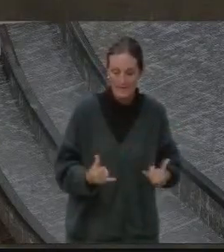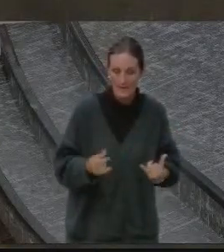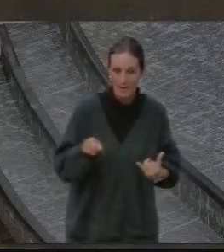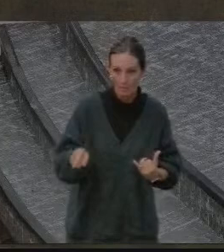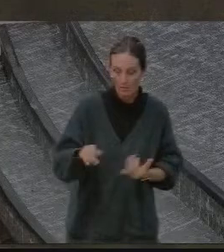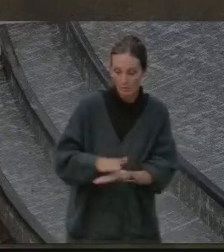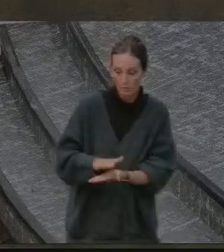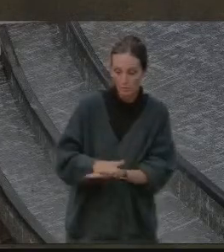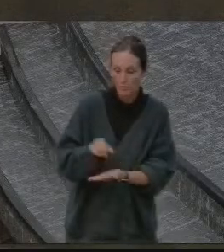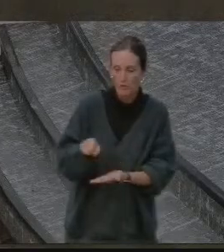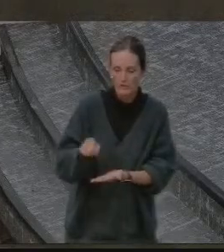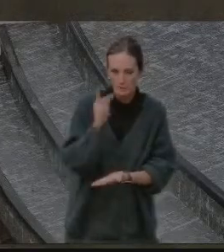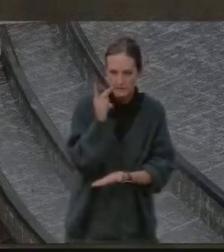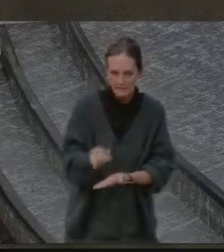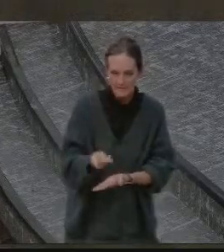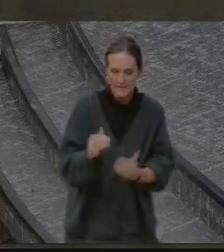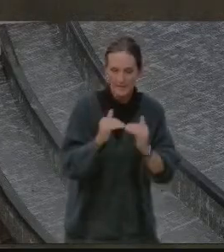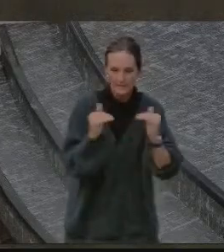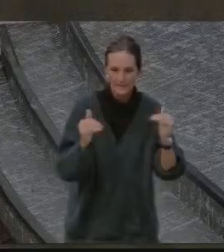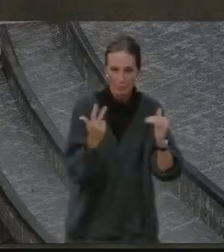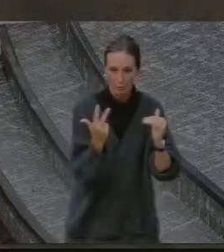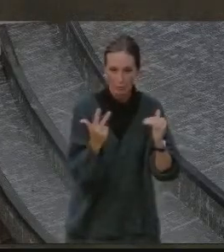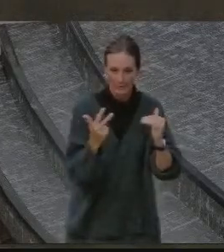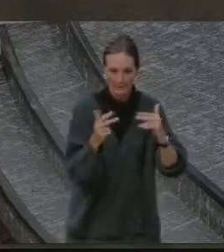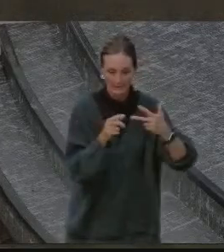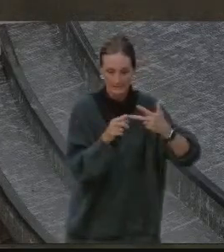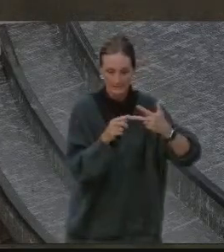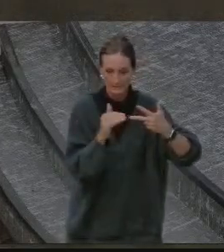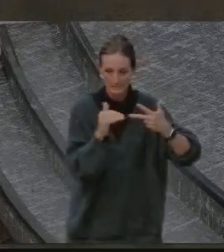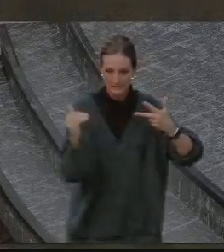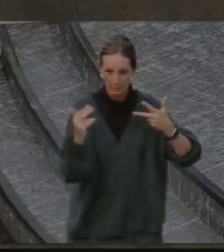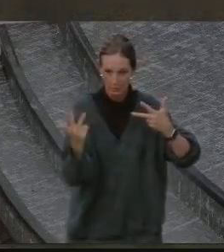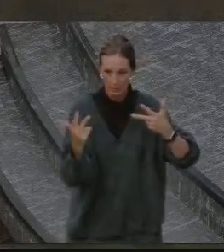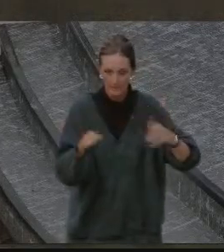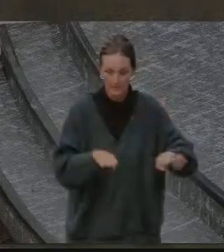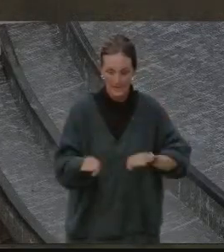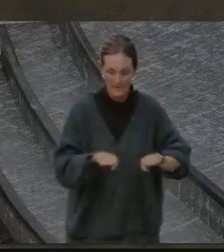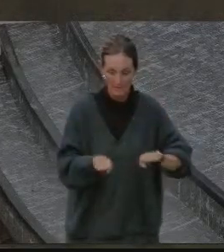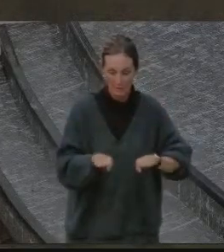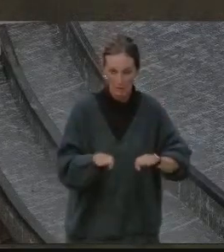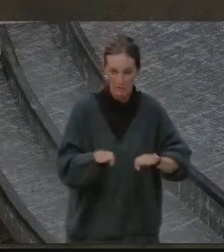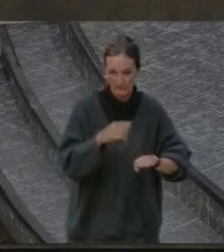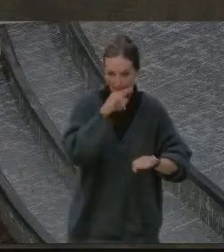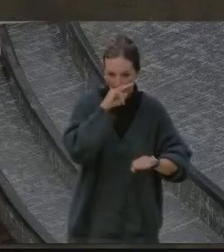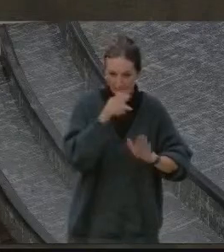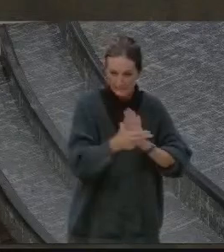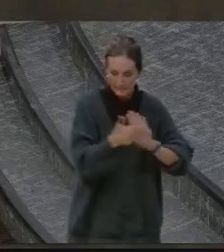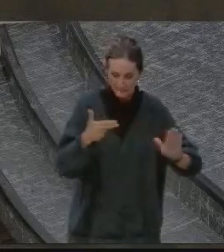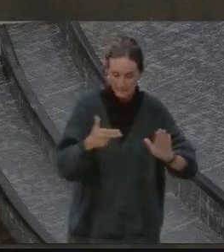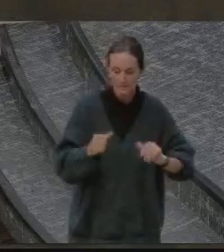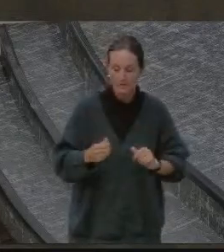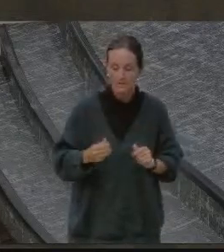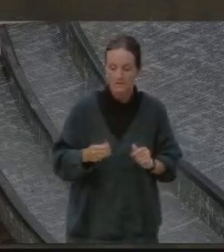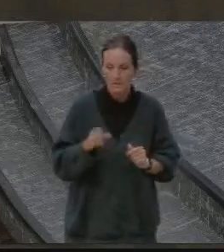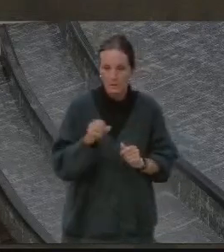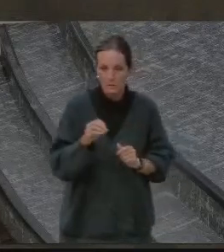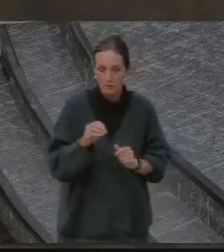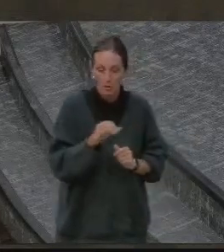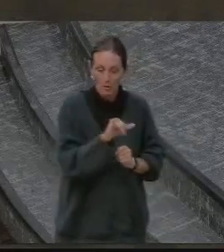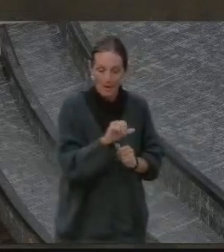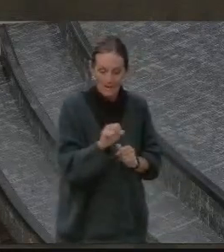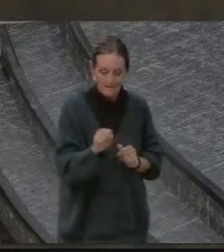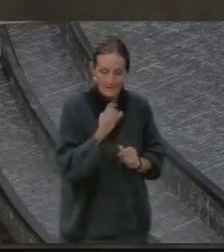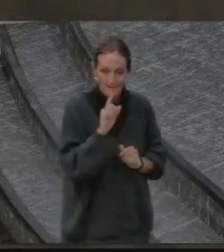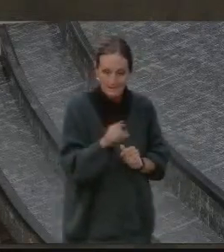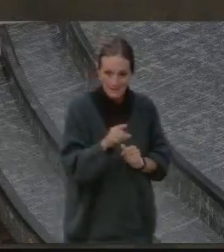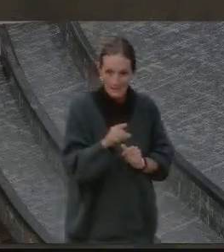her tier 3 kind of behavior kids, because what I shared with Dr. Watley today is ISS is a transient space, so